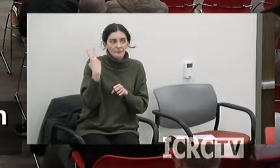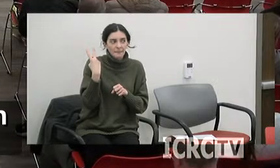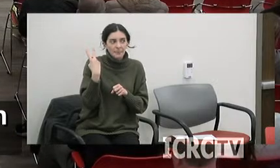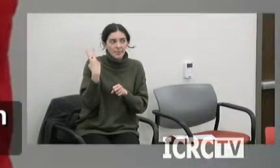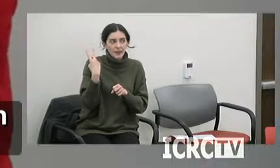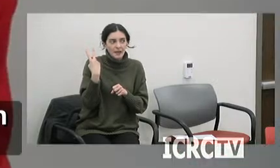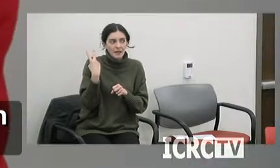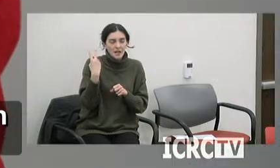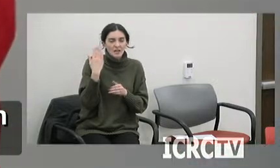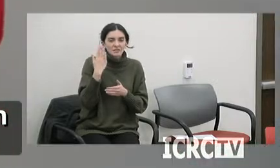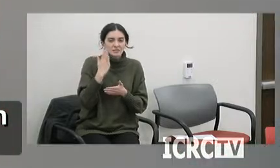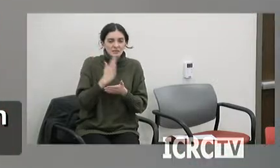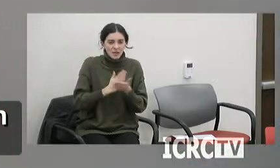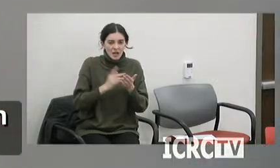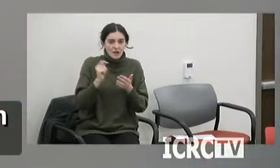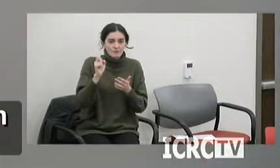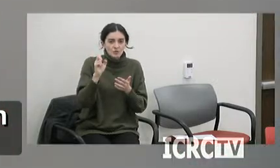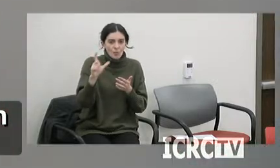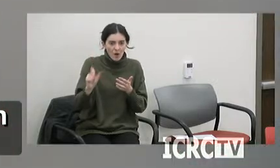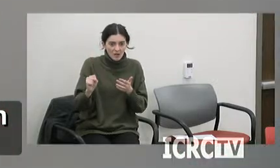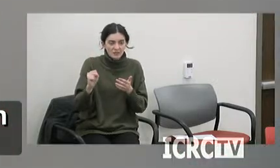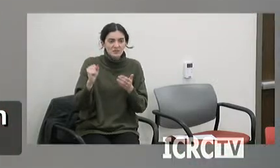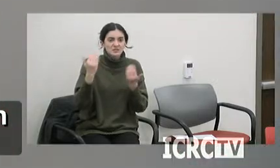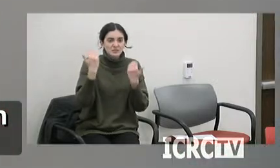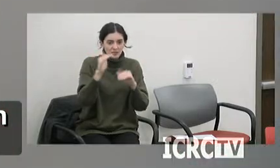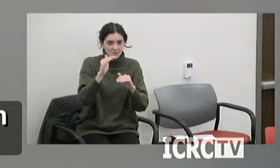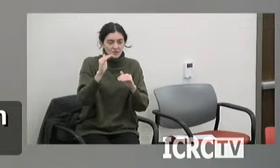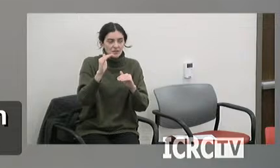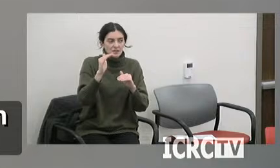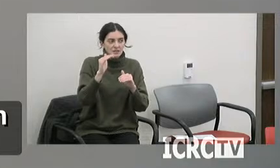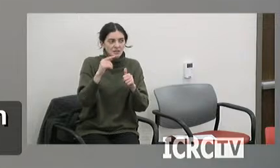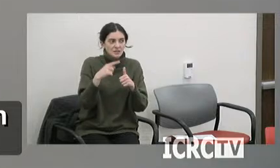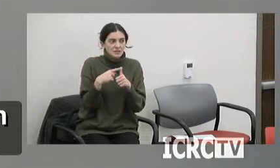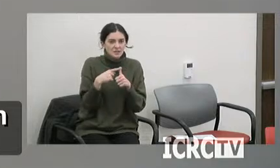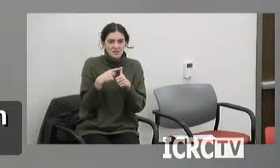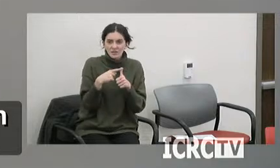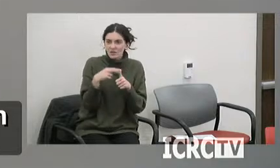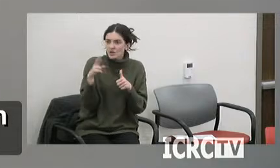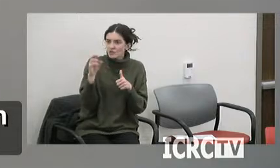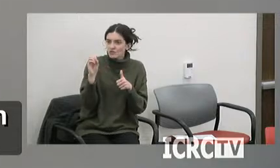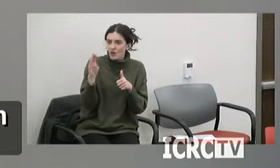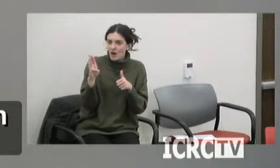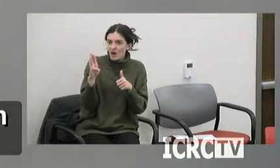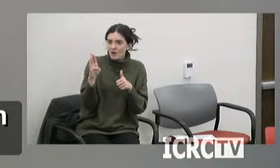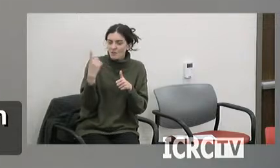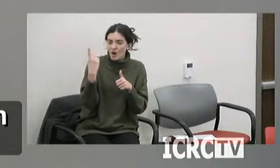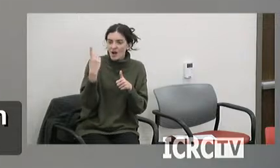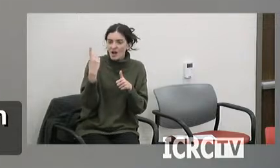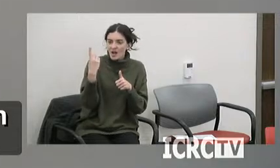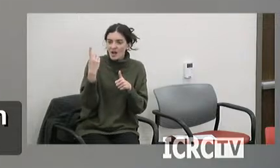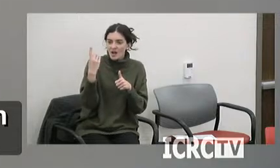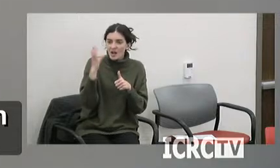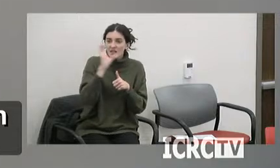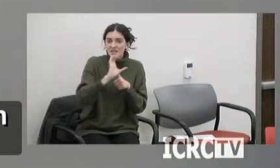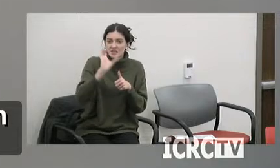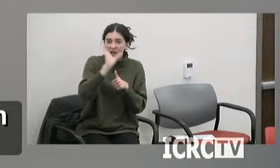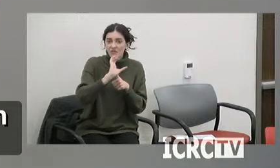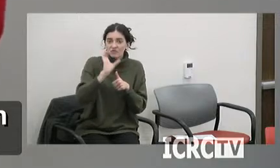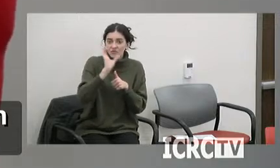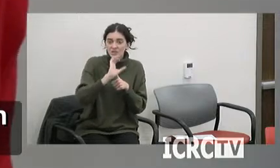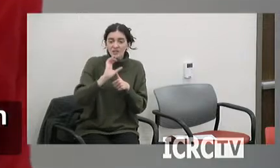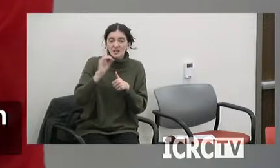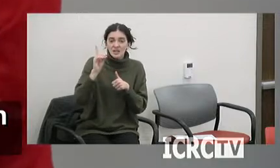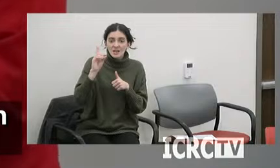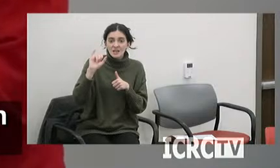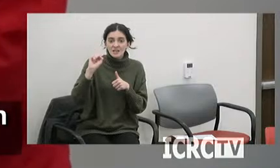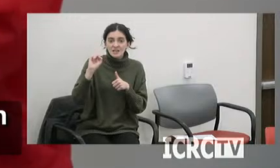did cut some tools. One of them was, Rob, correct me if I'm wrong, Discovery Education was one that we had for